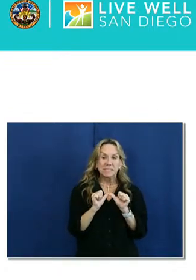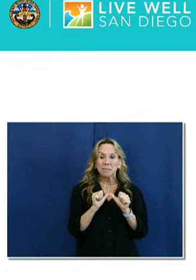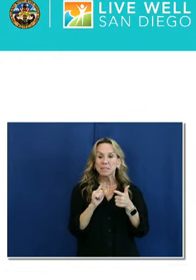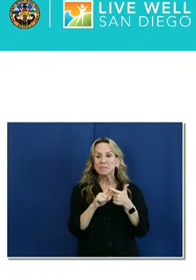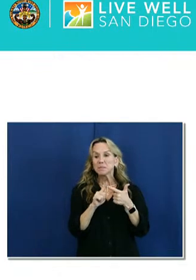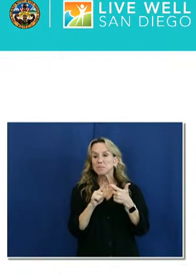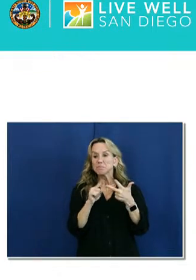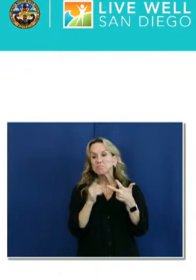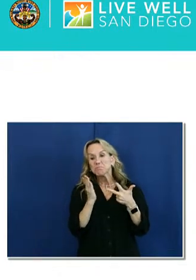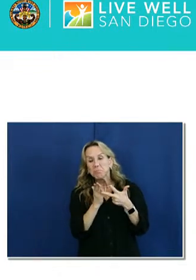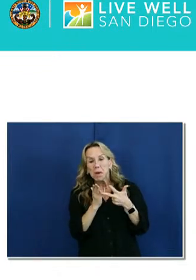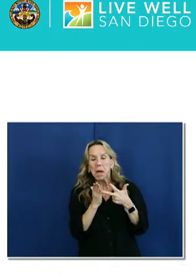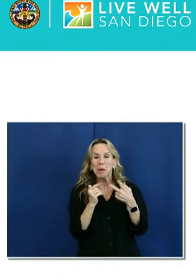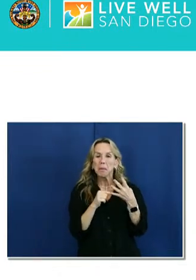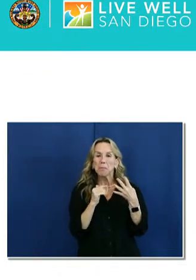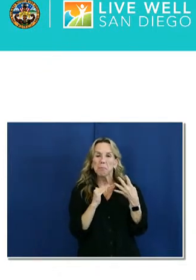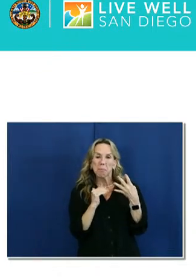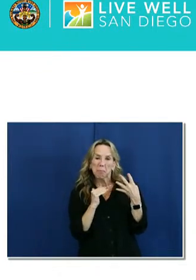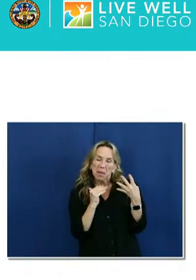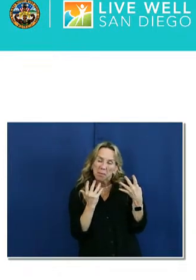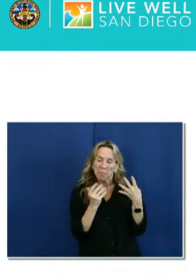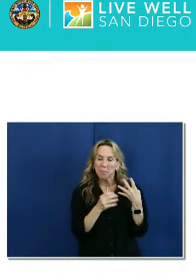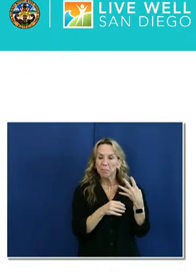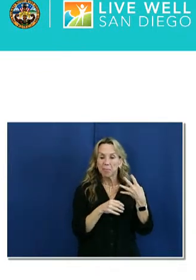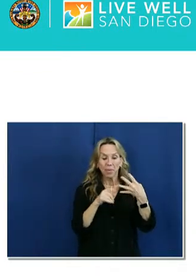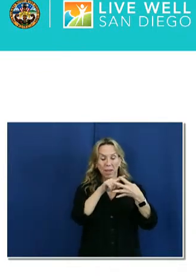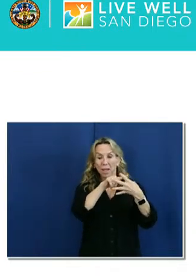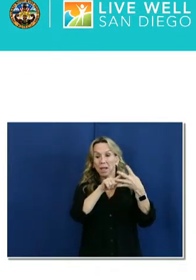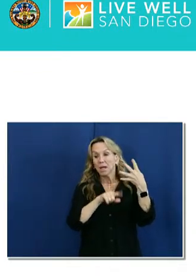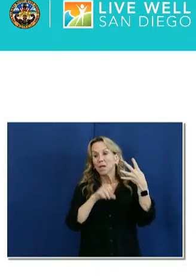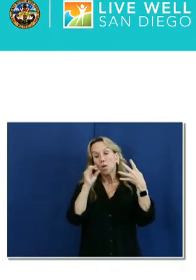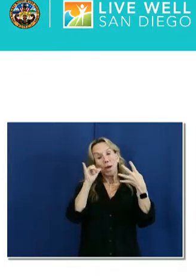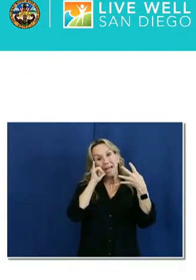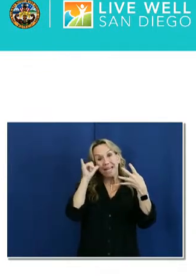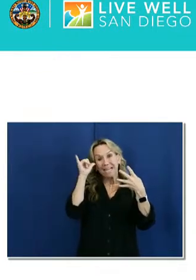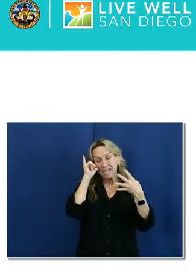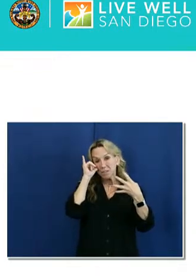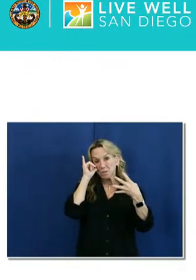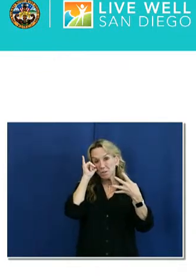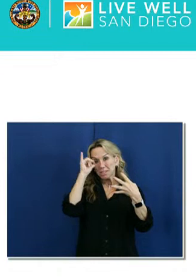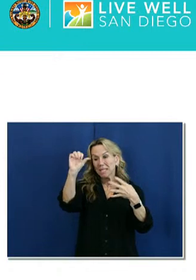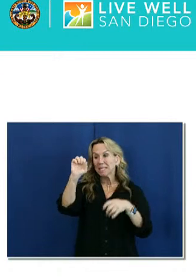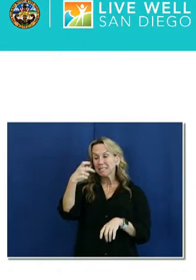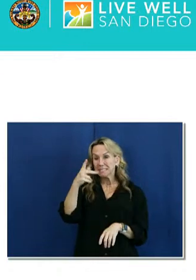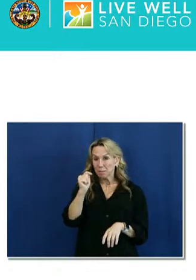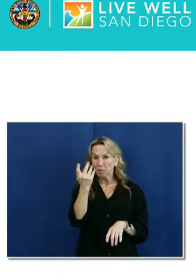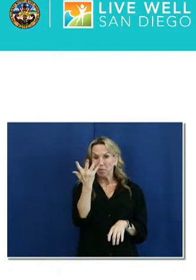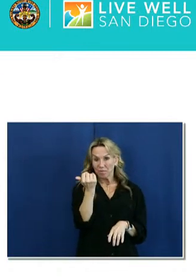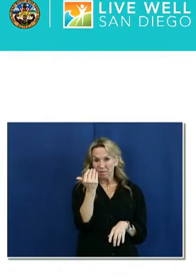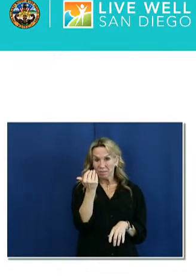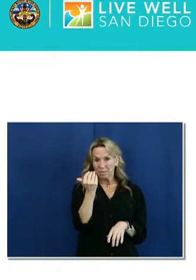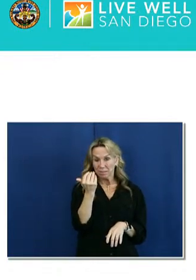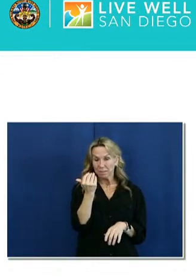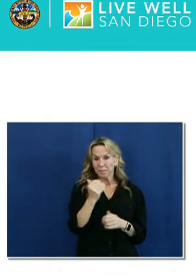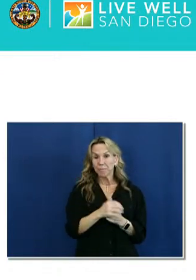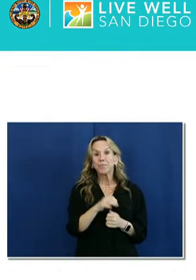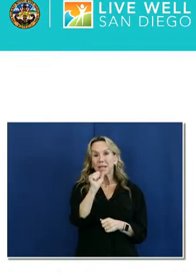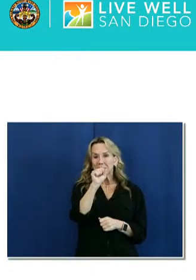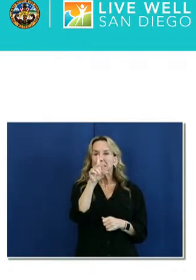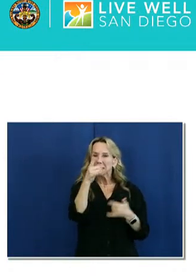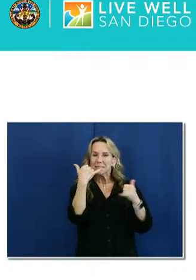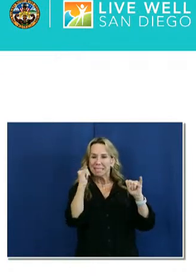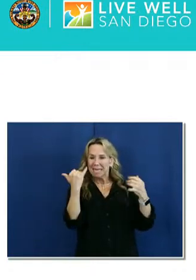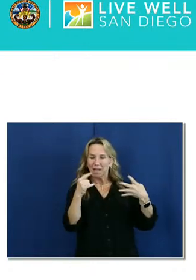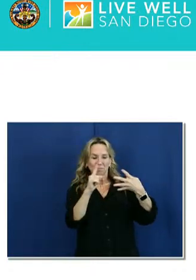moderate, and minimal. As of yesterday, September 15th, while San Diego is still in